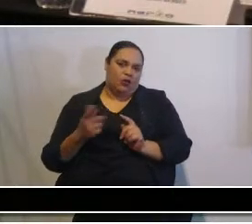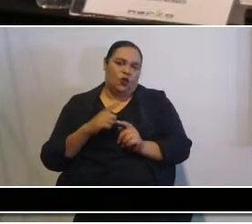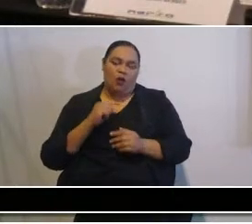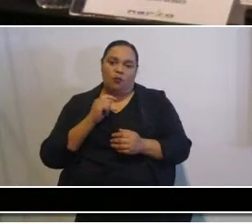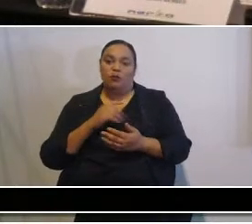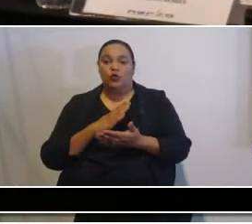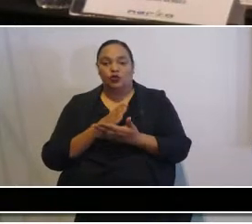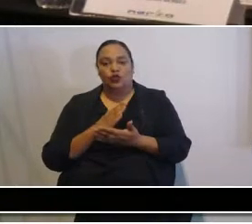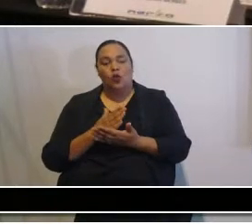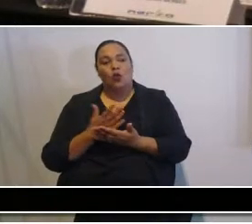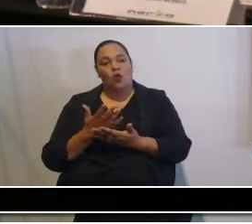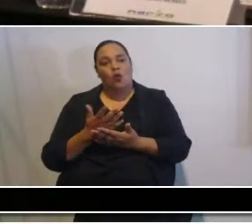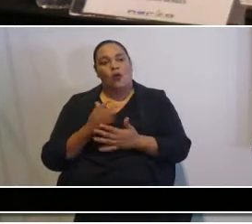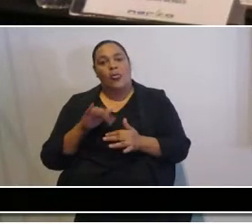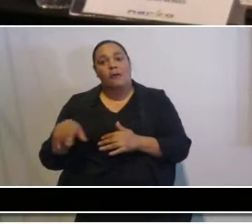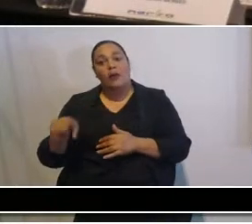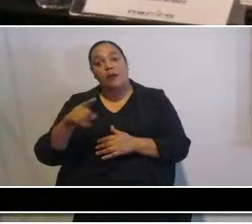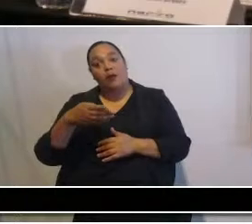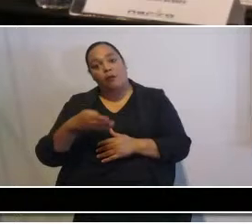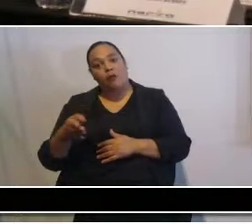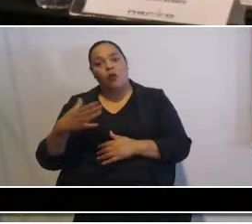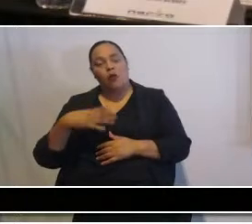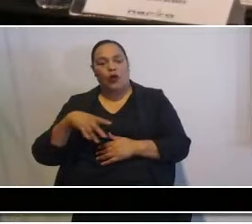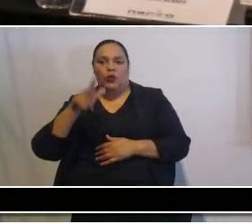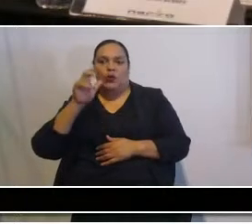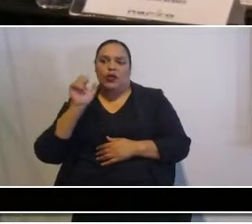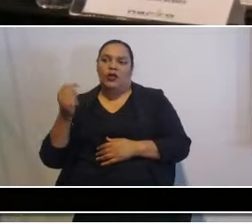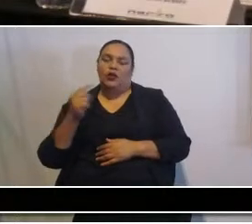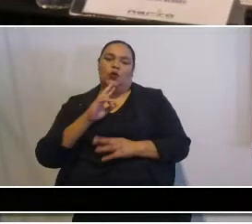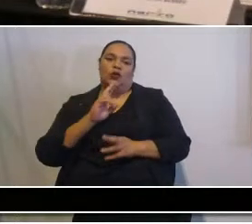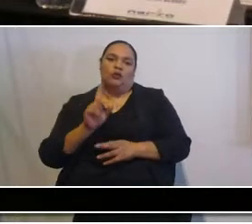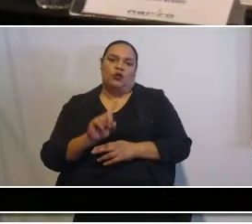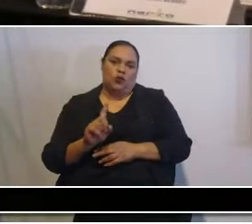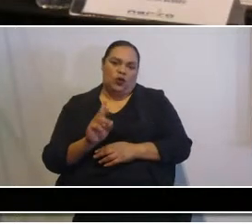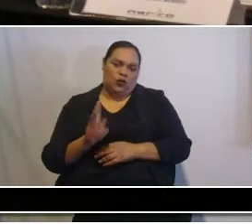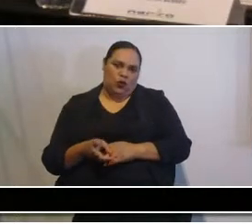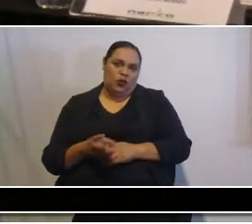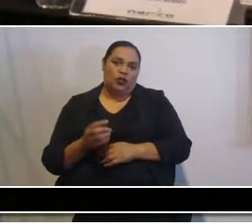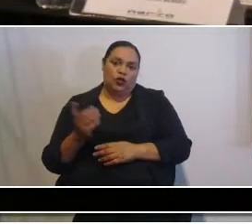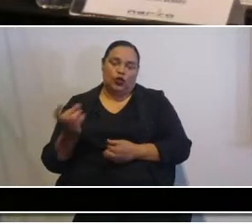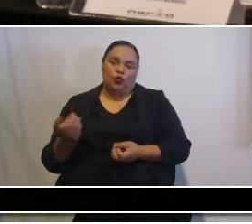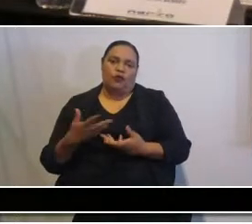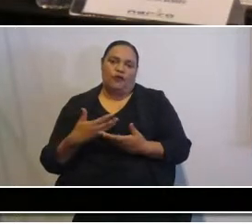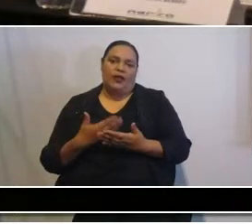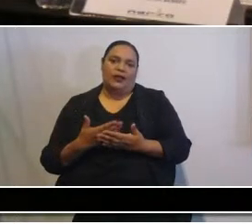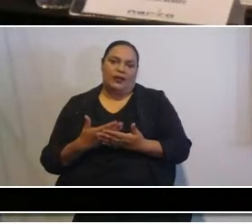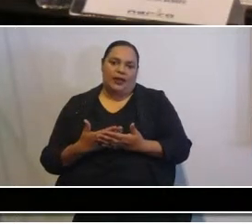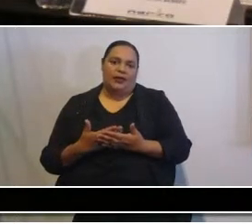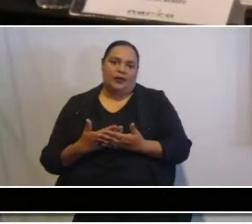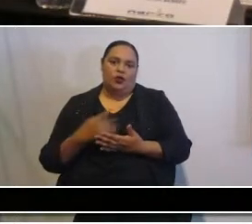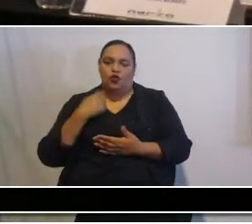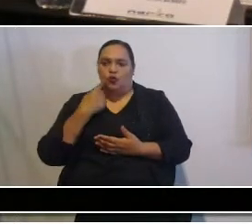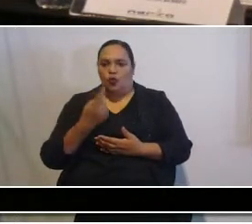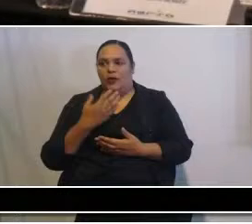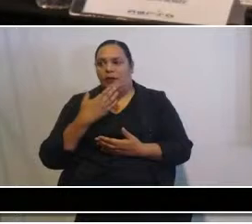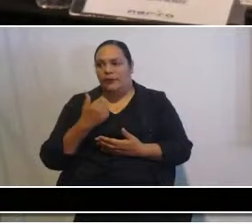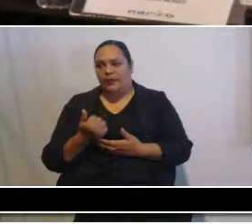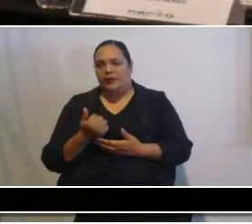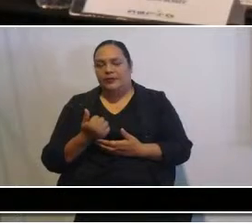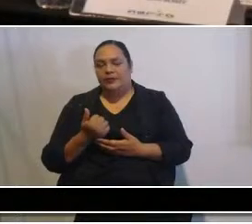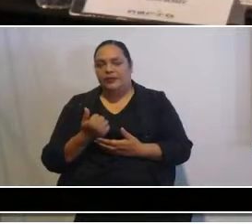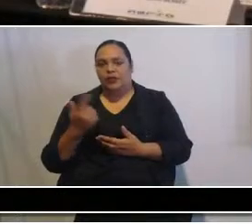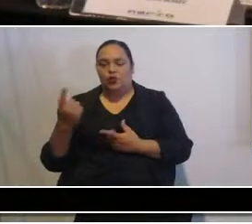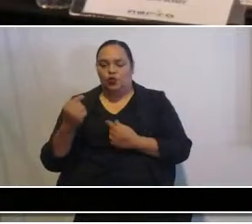the residents here would like to hear what your response is. So you can provide it tomorrow when you do